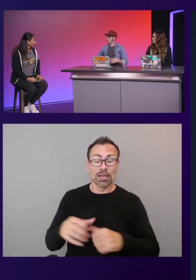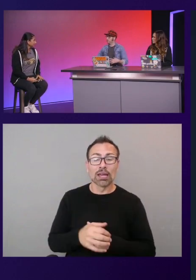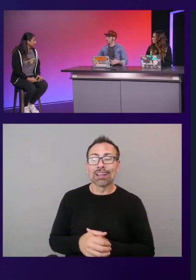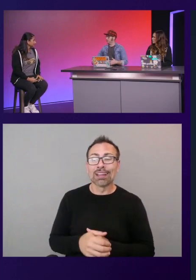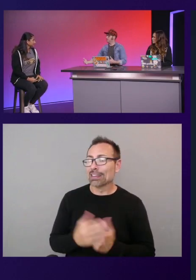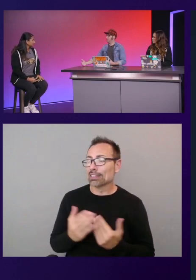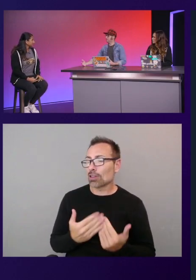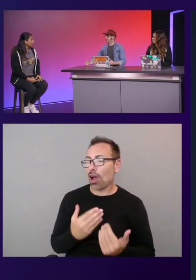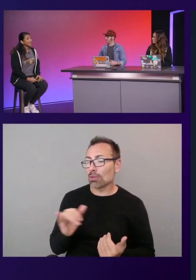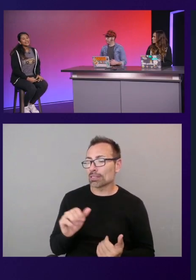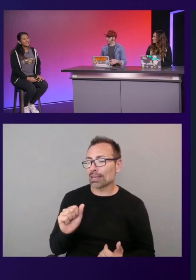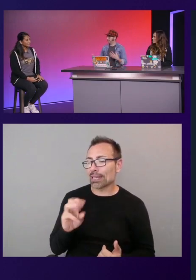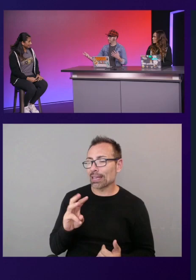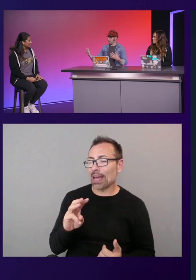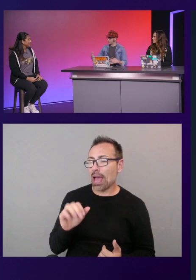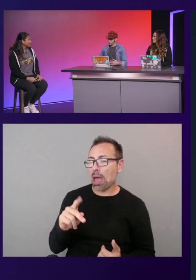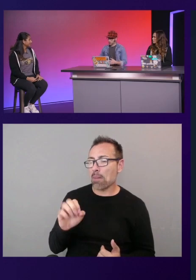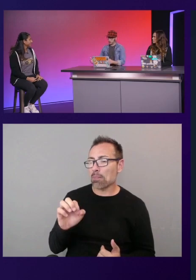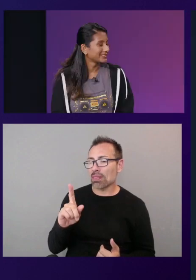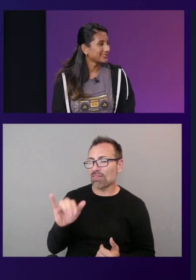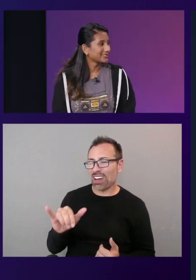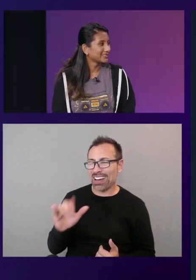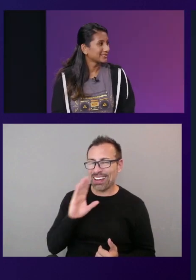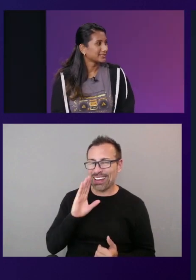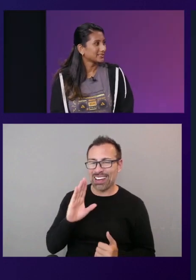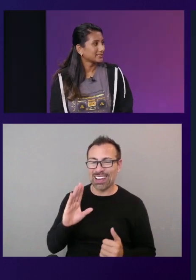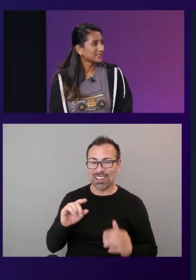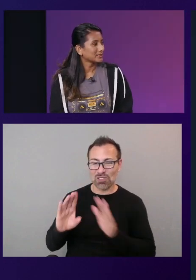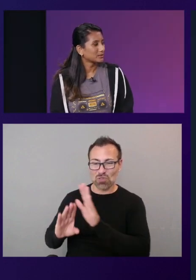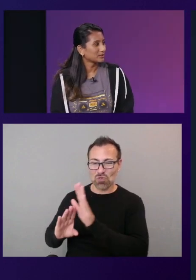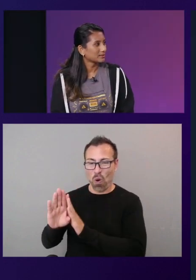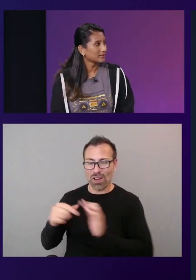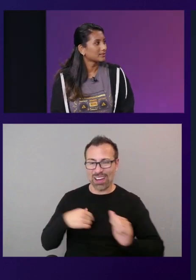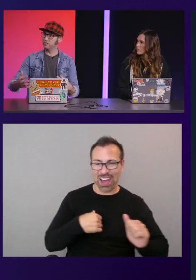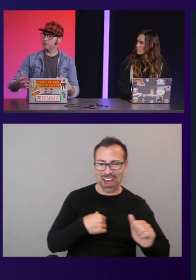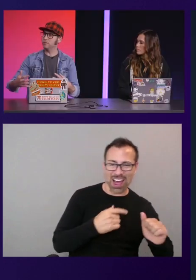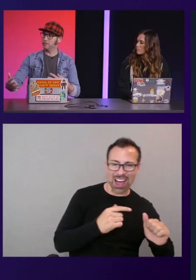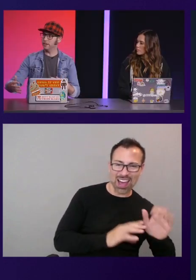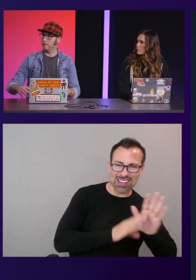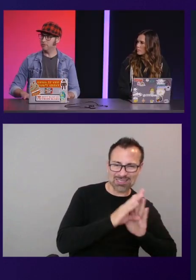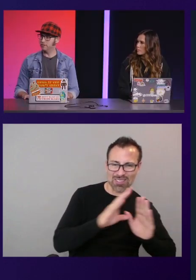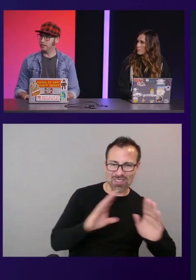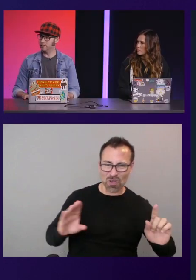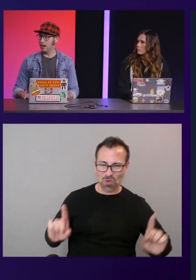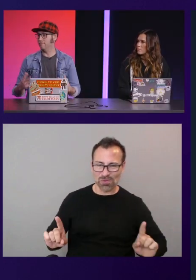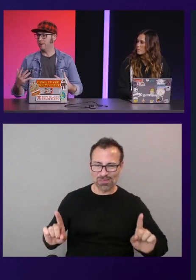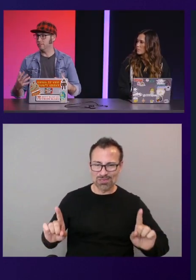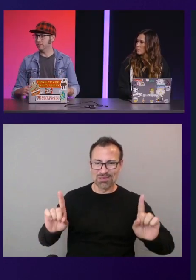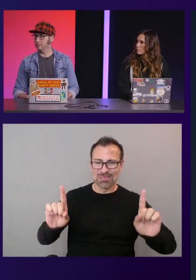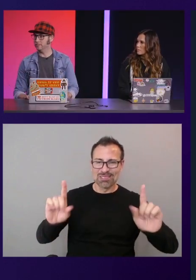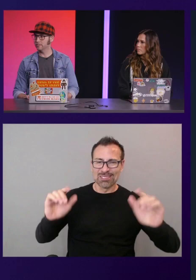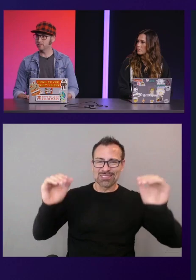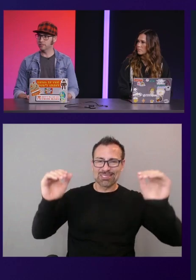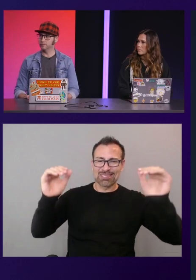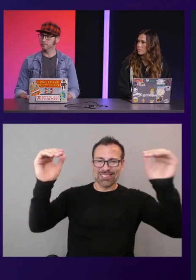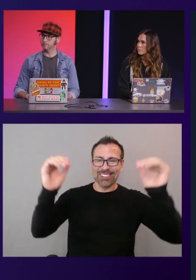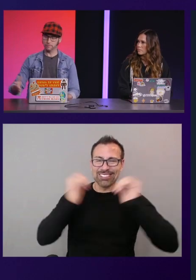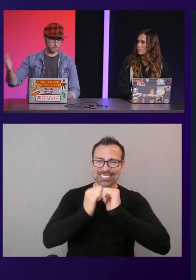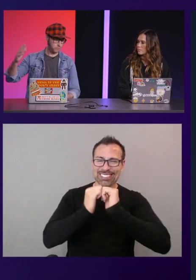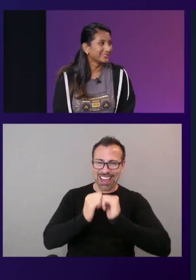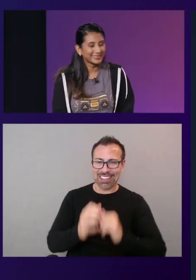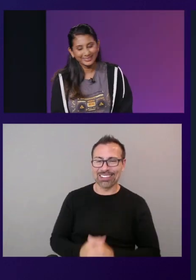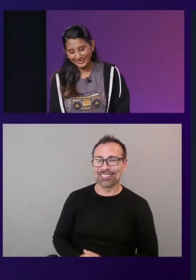Amplify grows with you, right? Exactly. As you grow as a dev, you discover more and more things to use within Amplify. Yes. I've found, at least. I